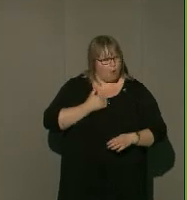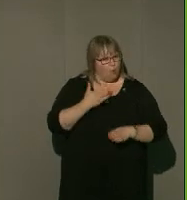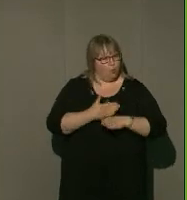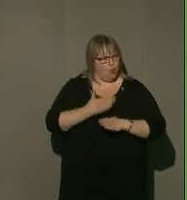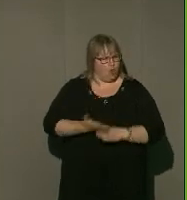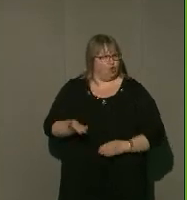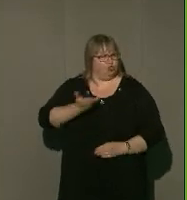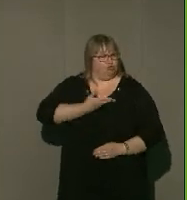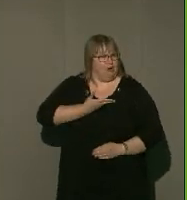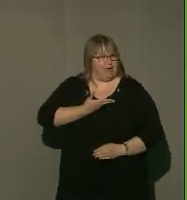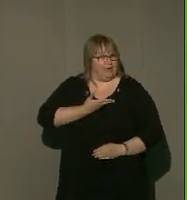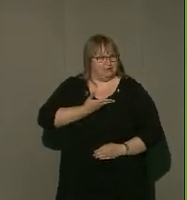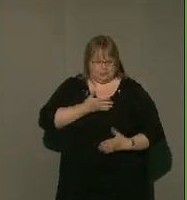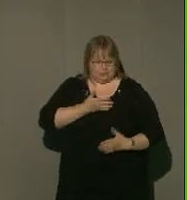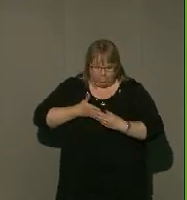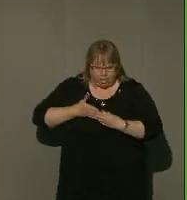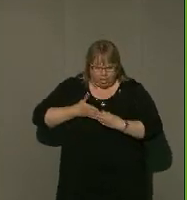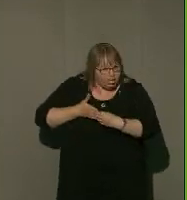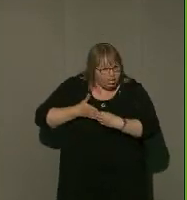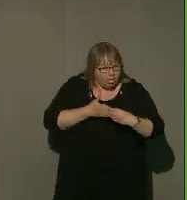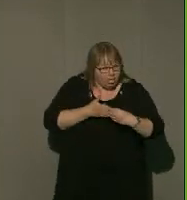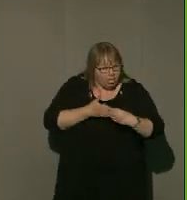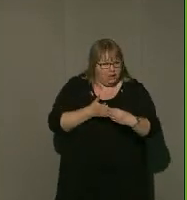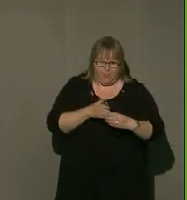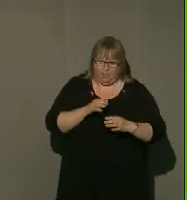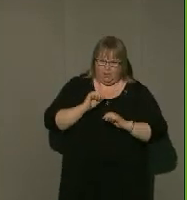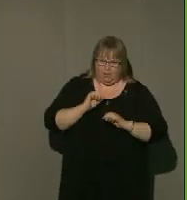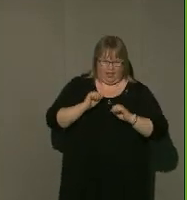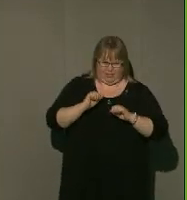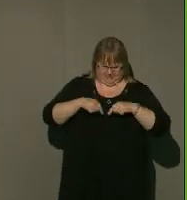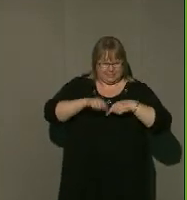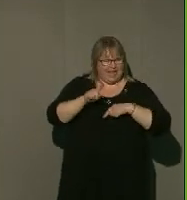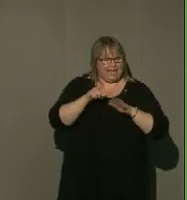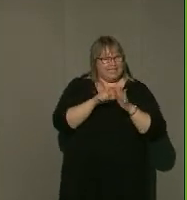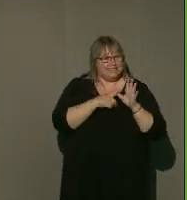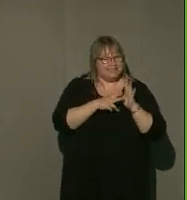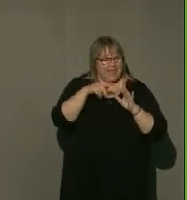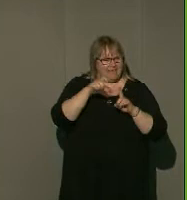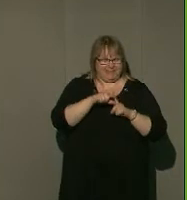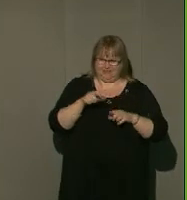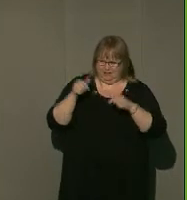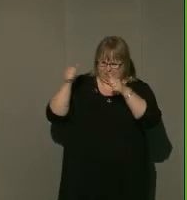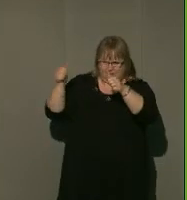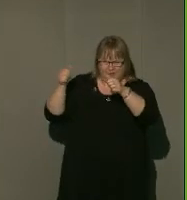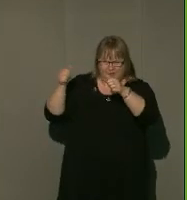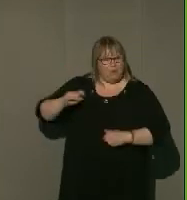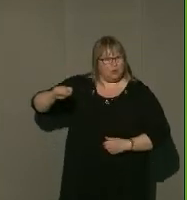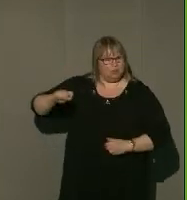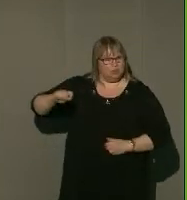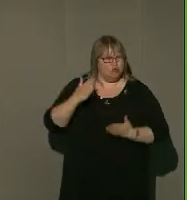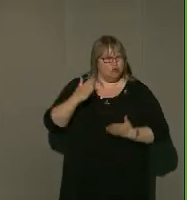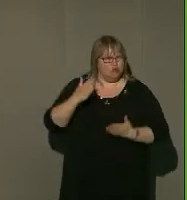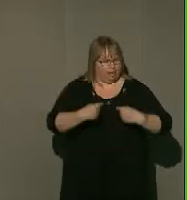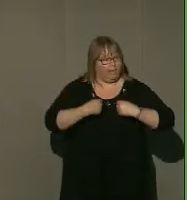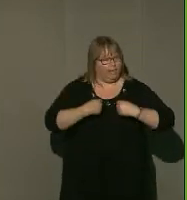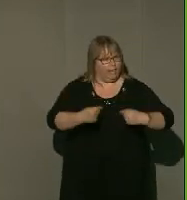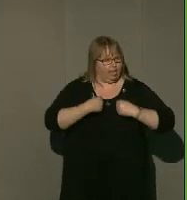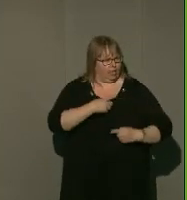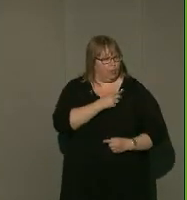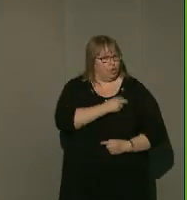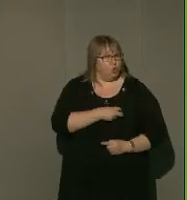has primarily guided this disproportionate act of sacking David, and that this is trade union victimisation.